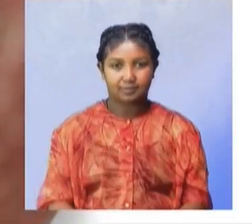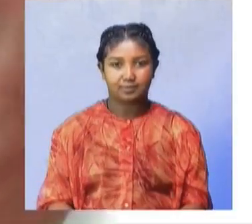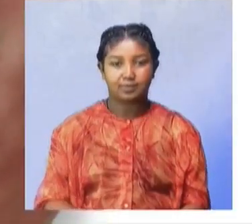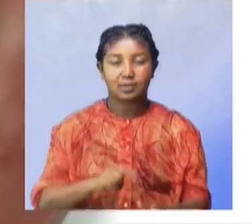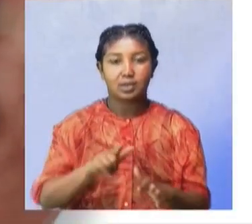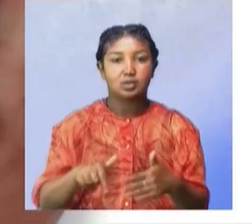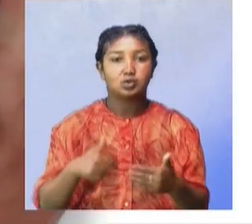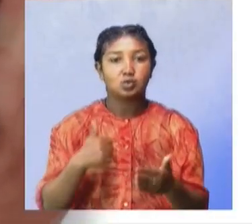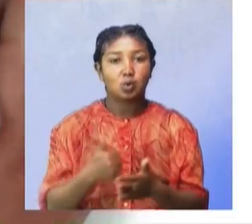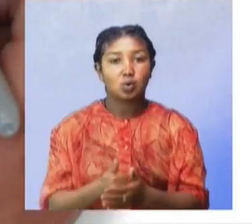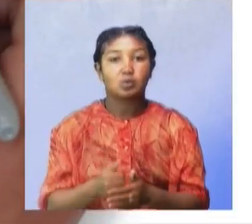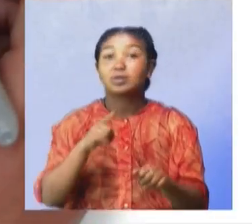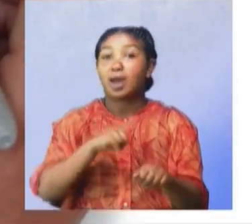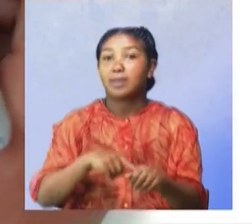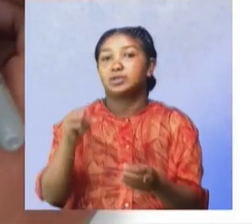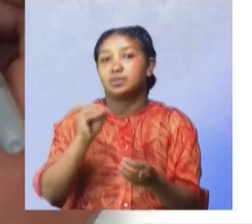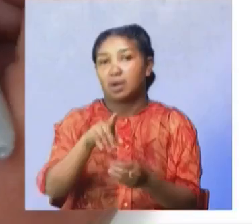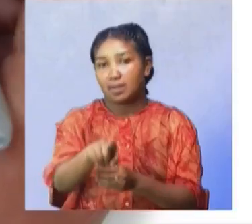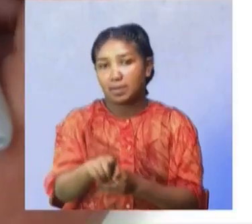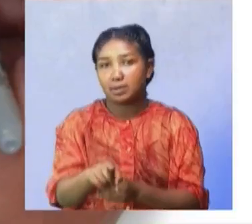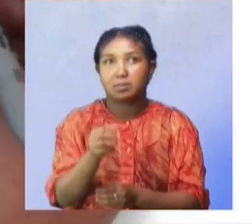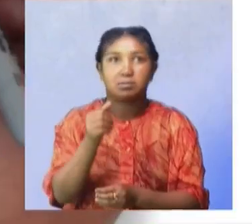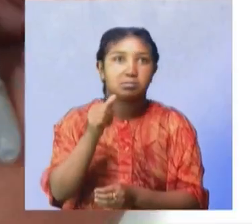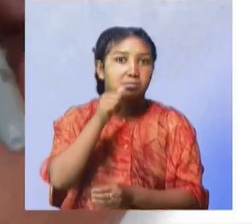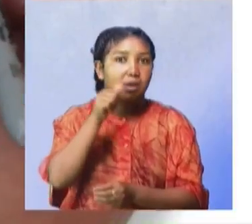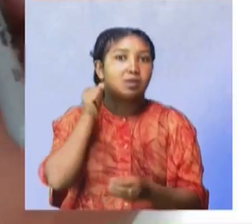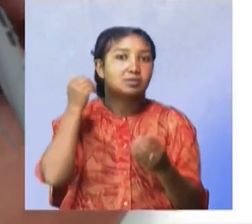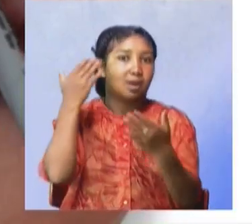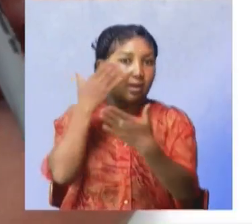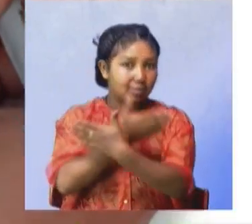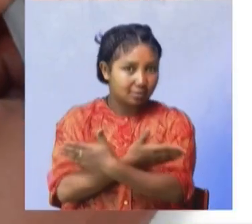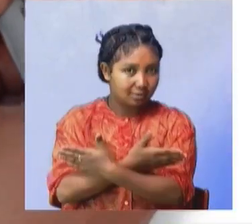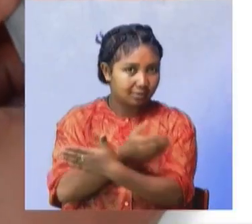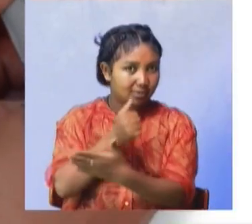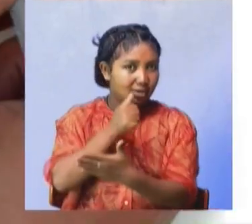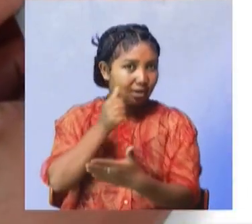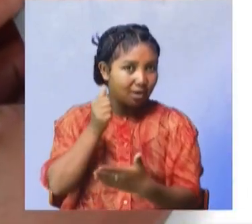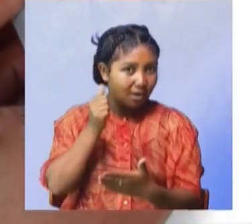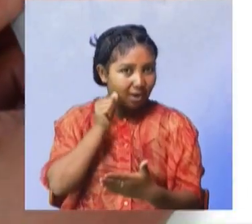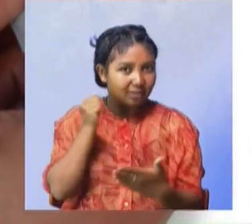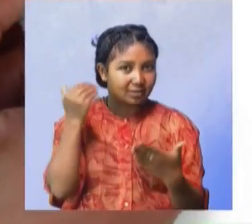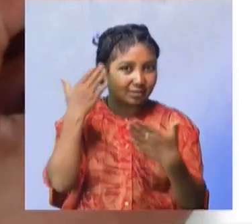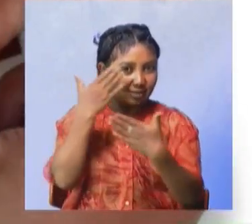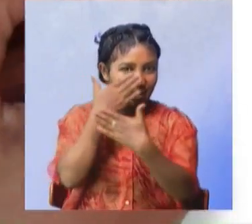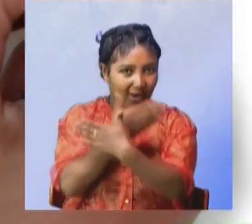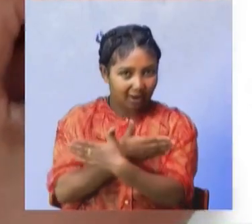So we can add a specific time, for example, last night. Last